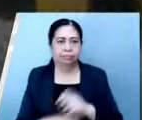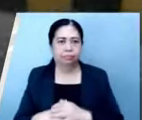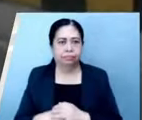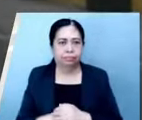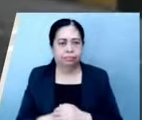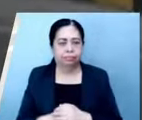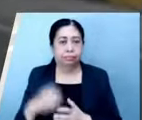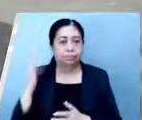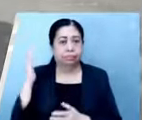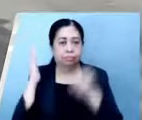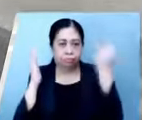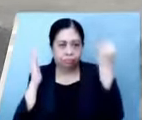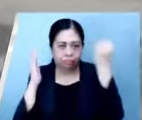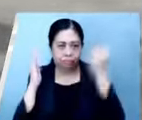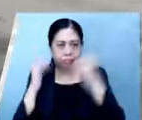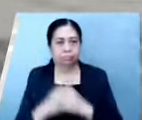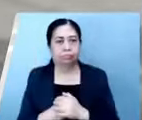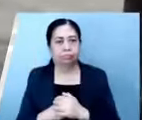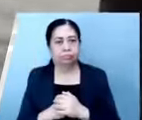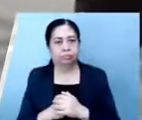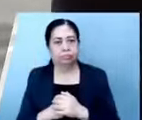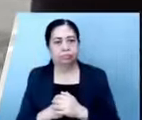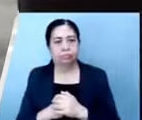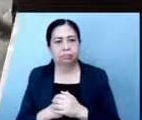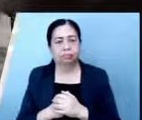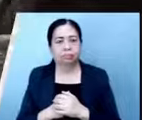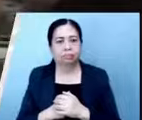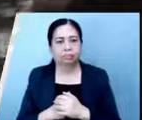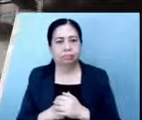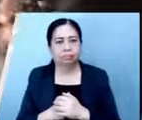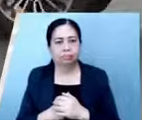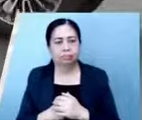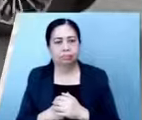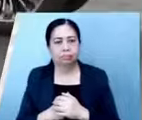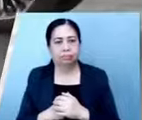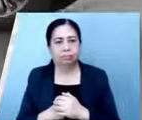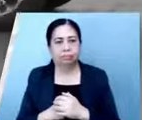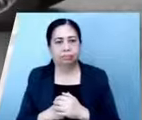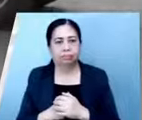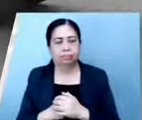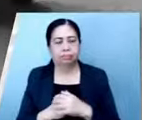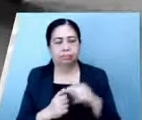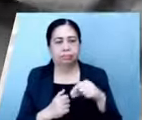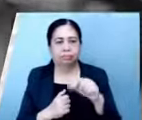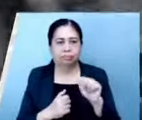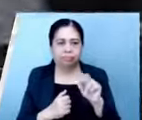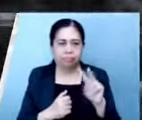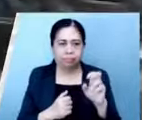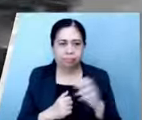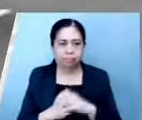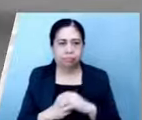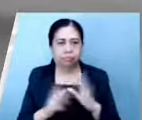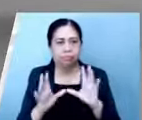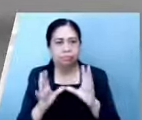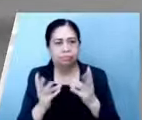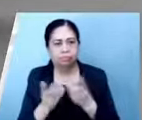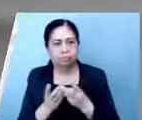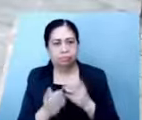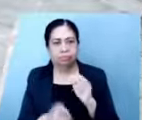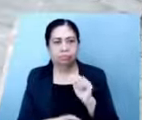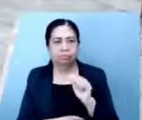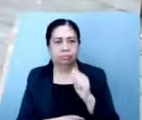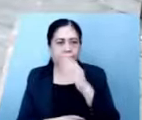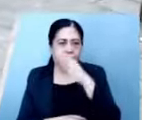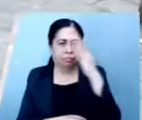Ortigas Avenue, Magsaysay Boulevard at Aurora Boulevard, Quezon Avenue, Commonwealth Avenue, A. Bonifacio Avenue,